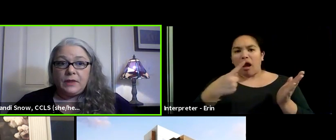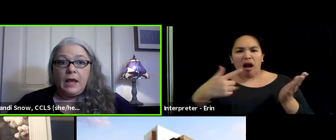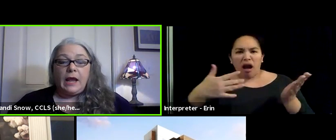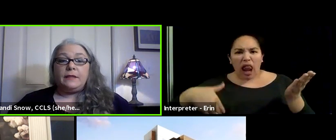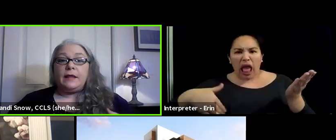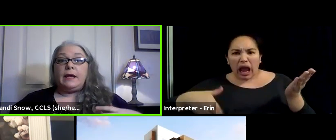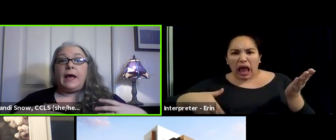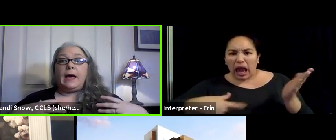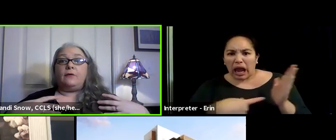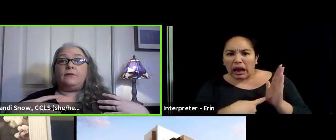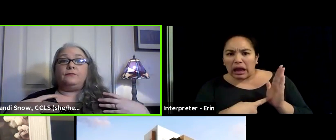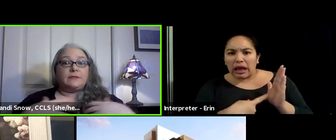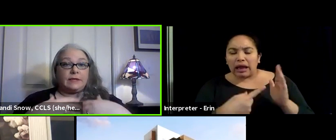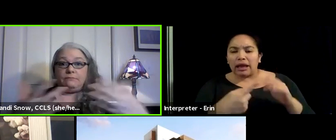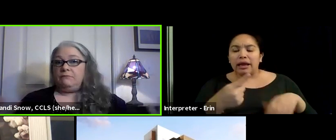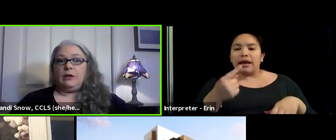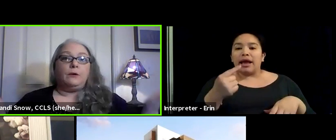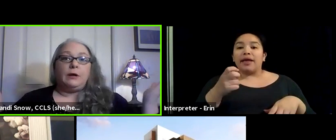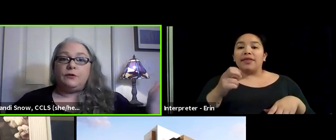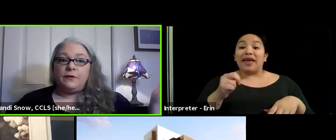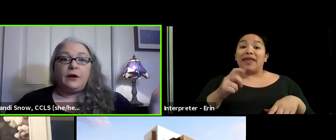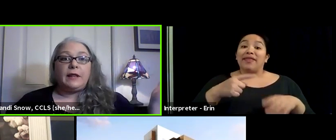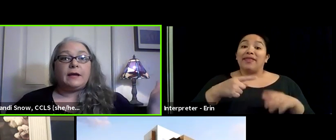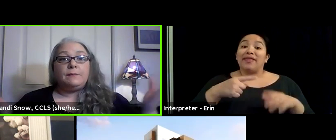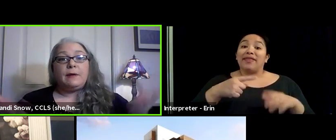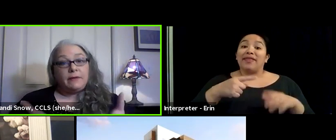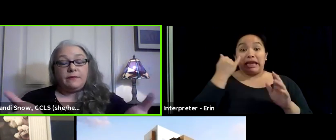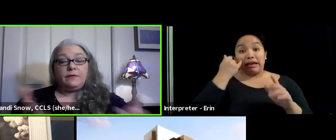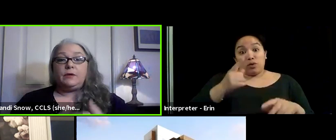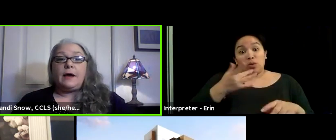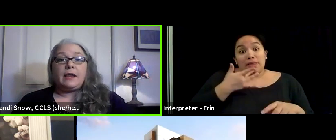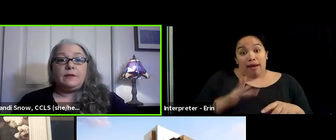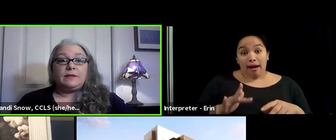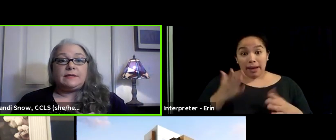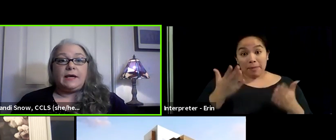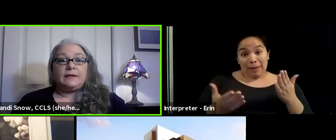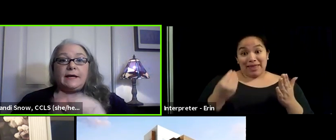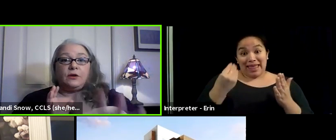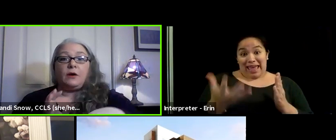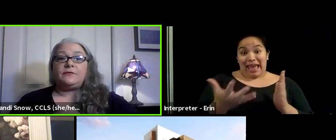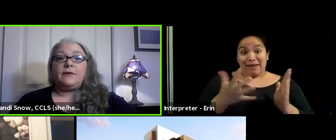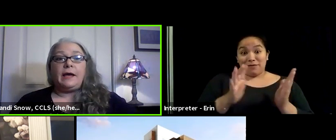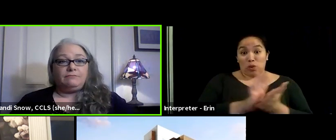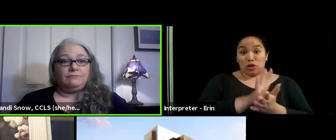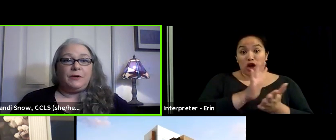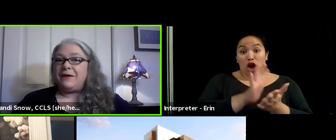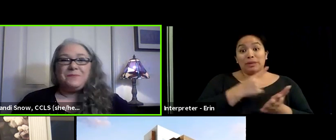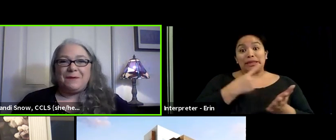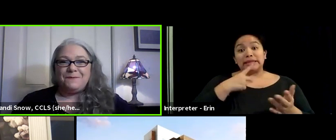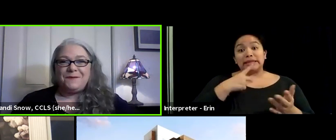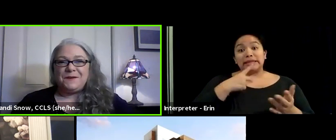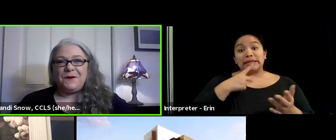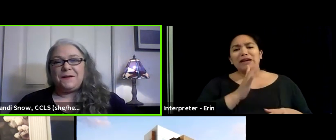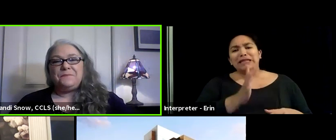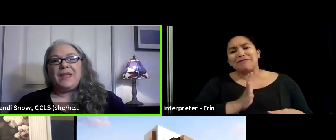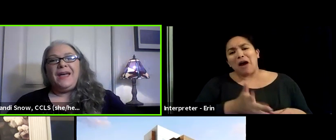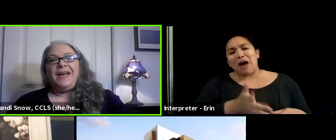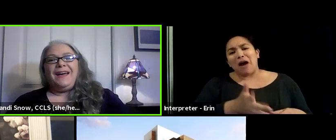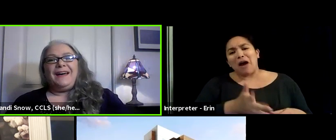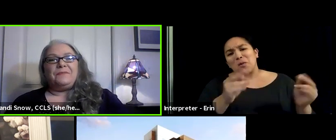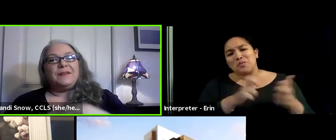late, and they have, if you're very lucky, maybe they've given you a document that says that dog's fine, we don't have a problem with the